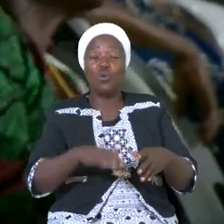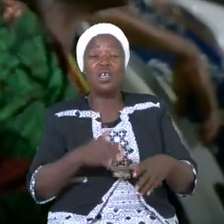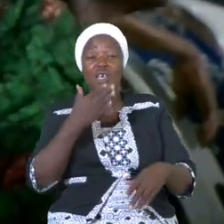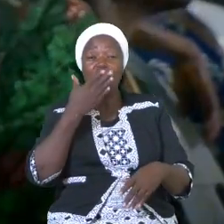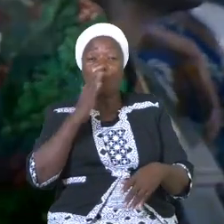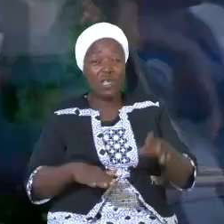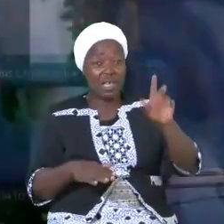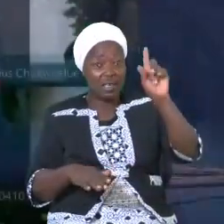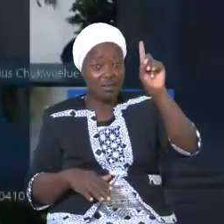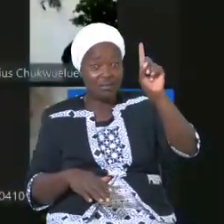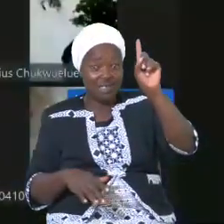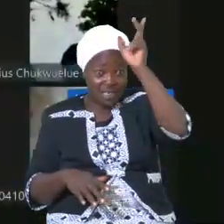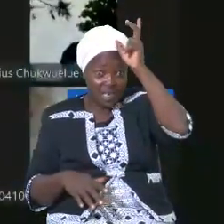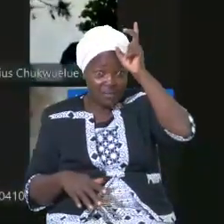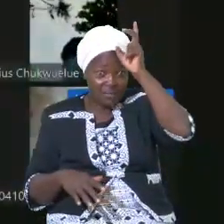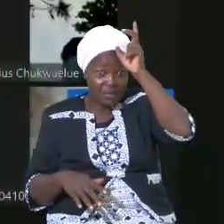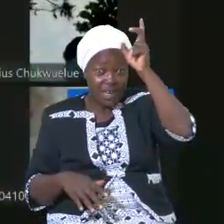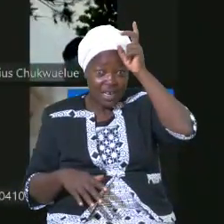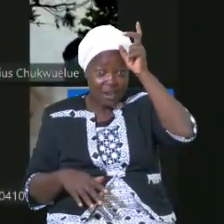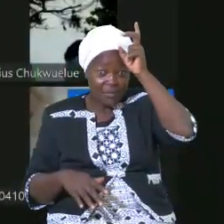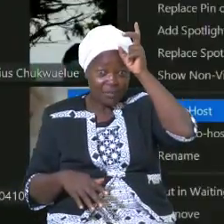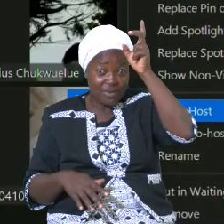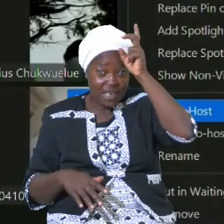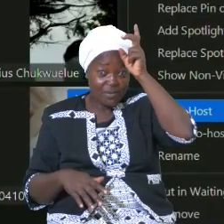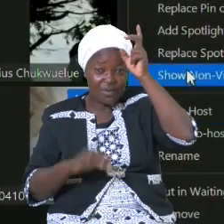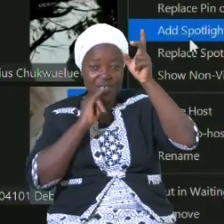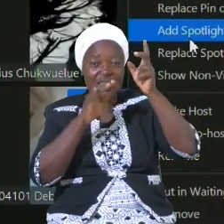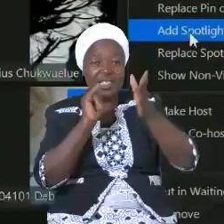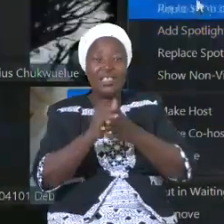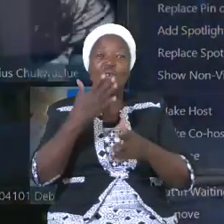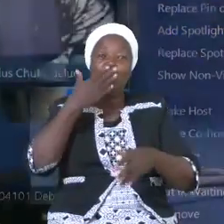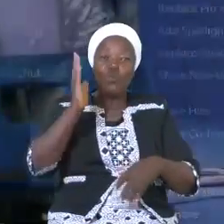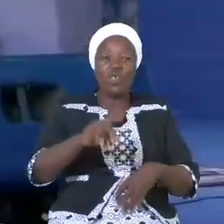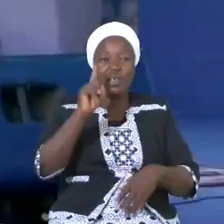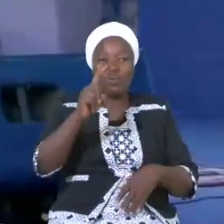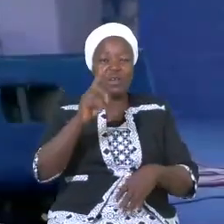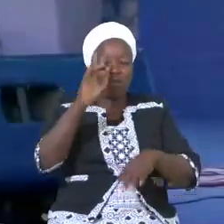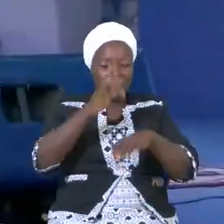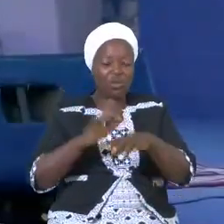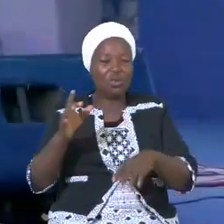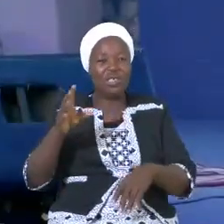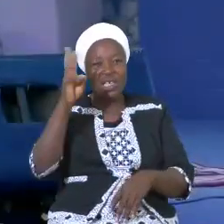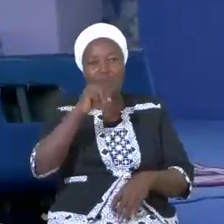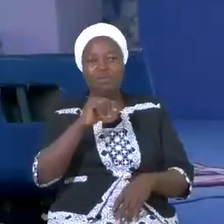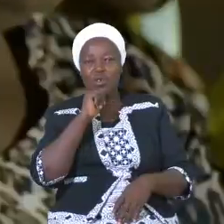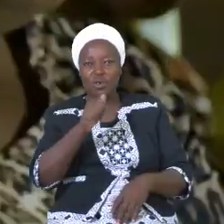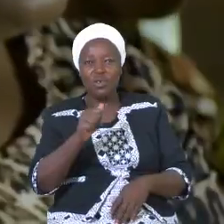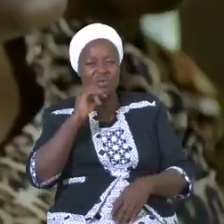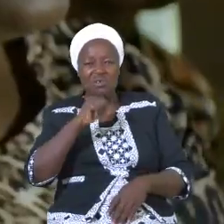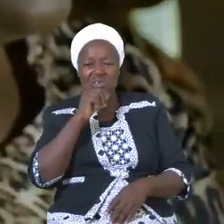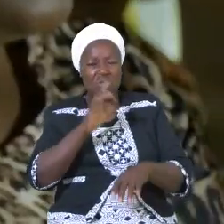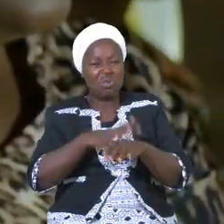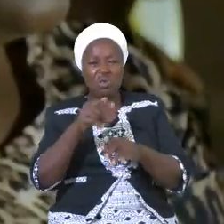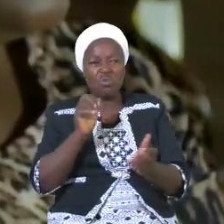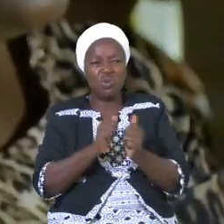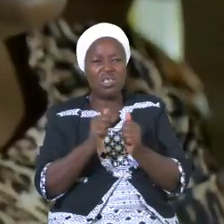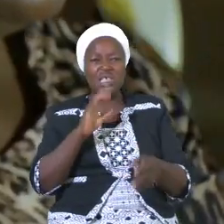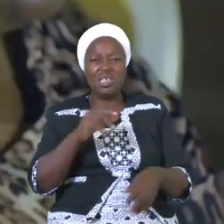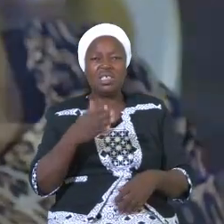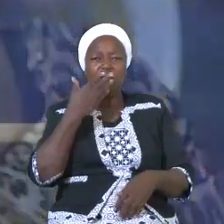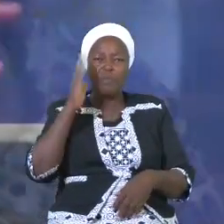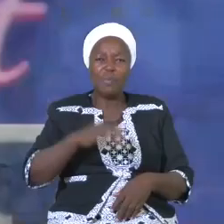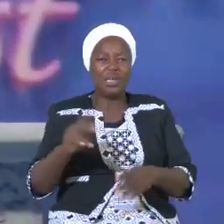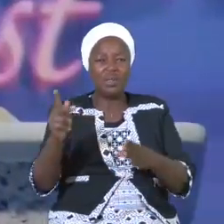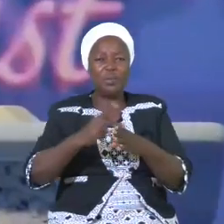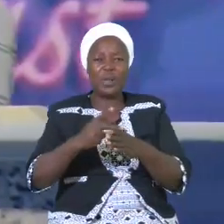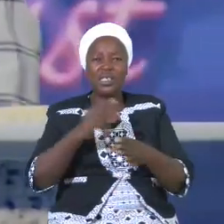touches him he might not he will not touch you with his evil practice again he will not touch